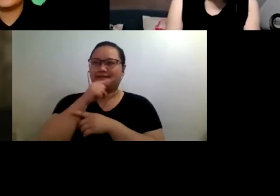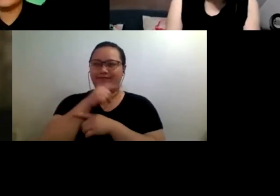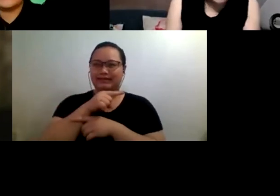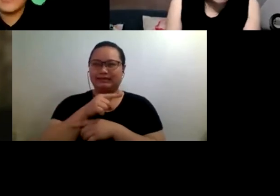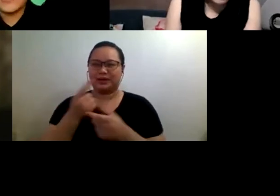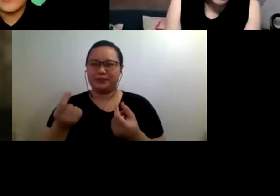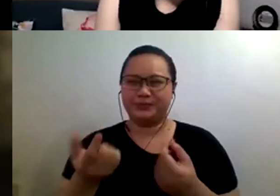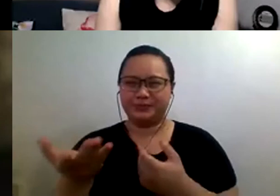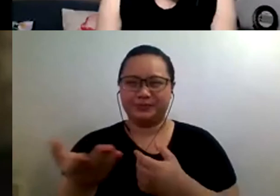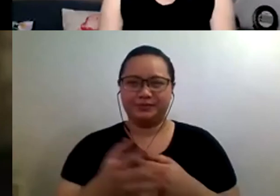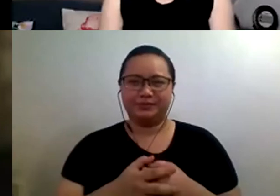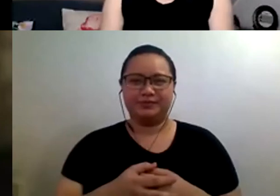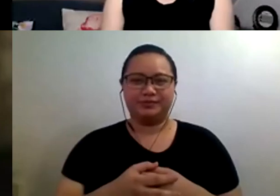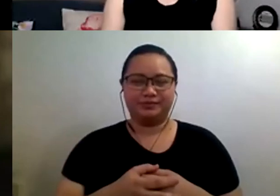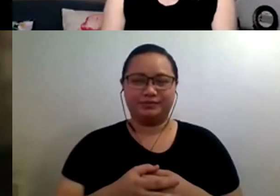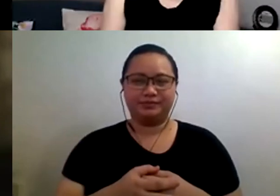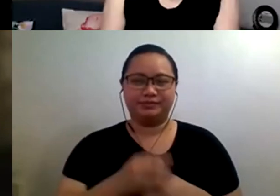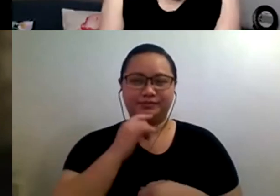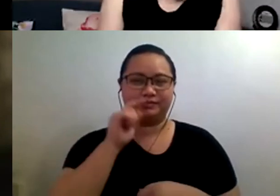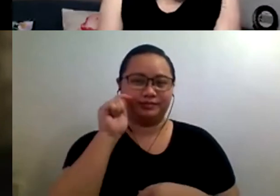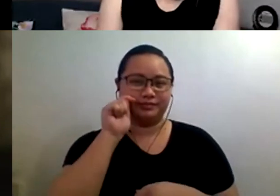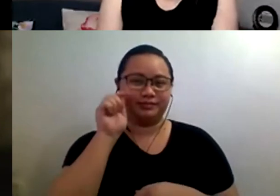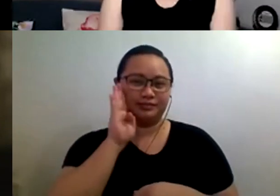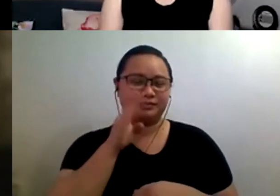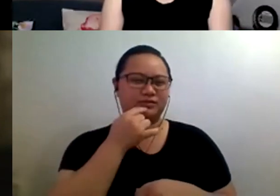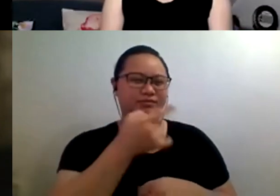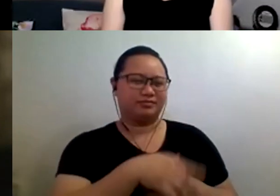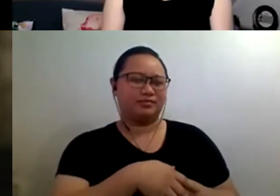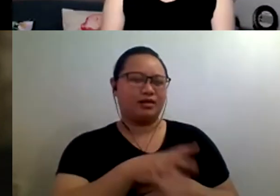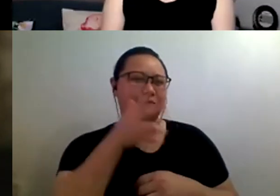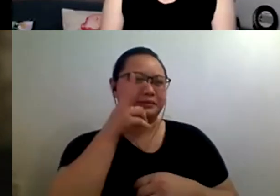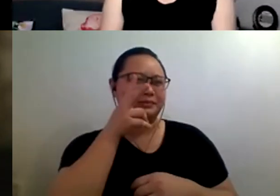Ako personally, I would listen to them to be able to strategize.